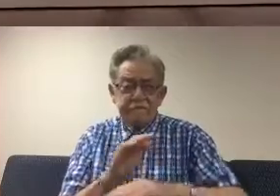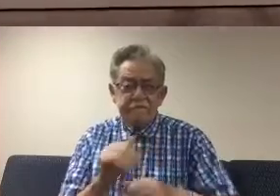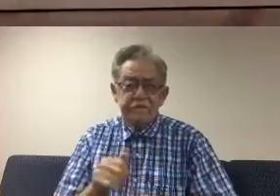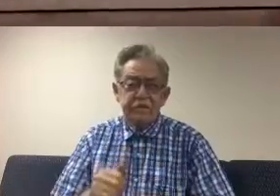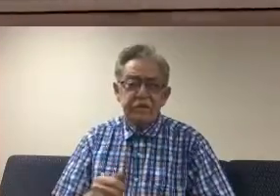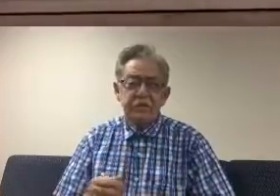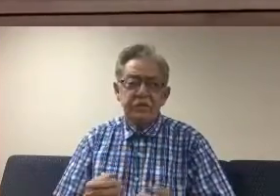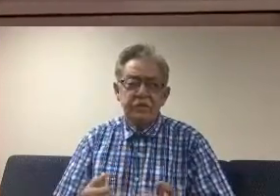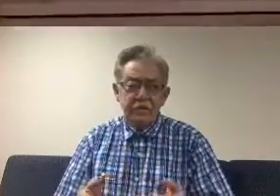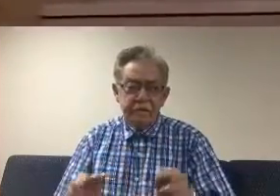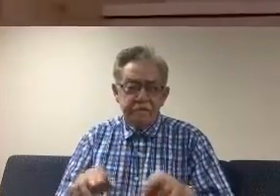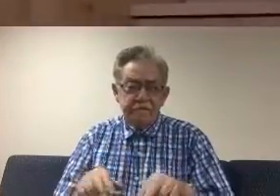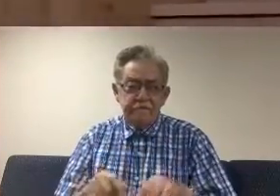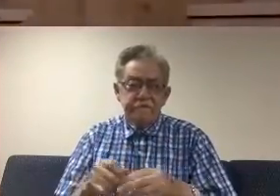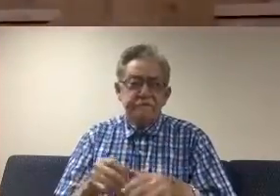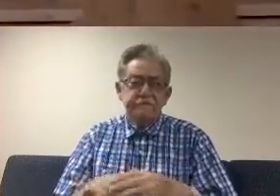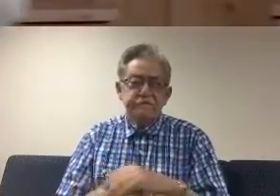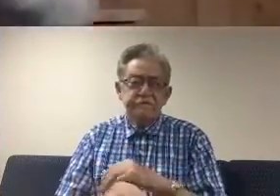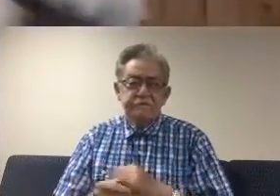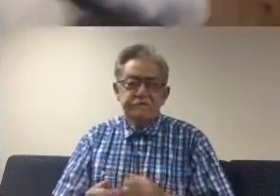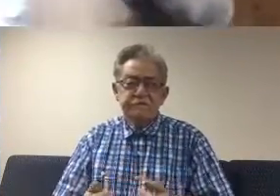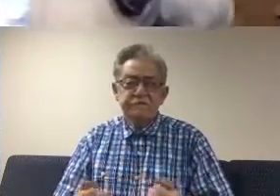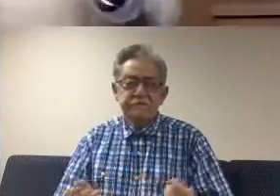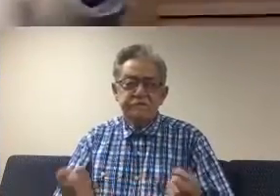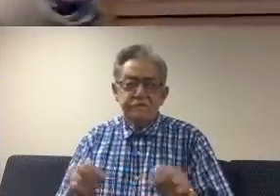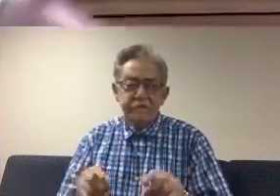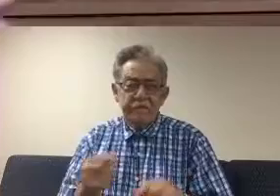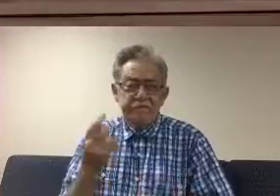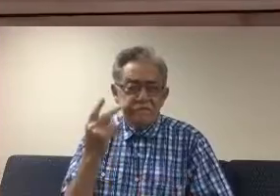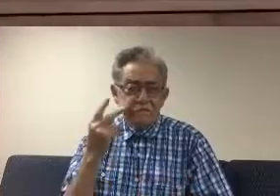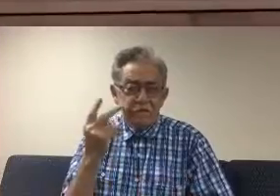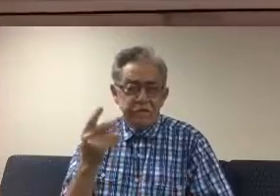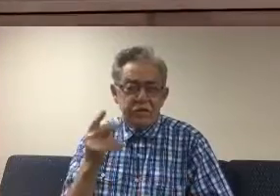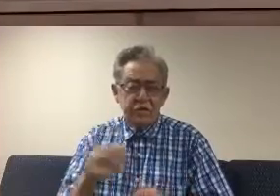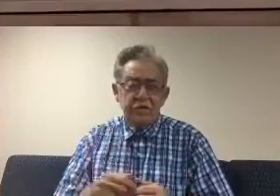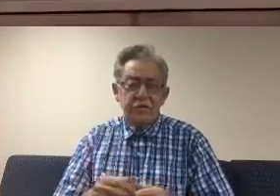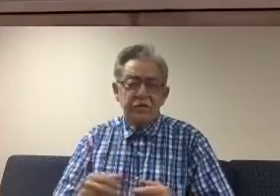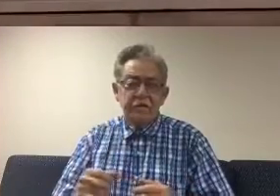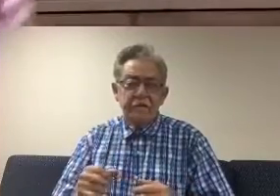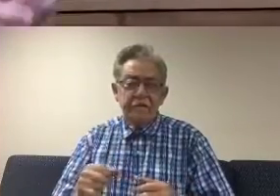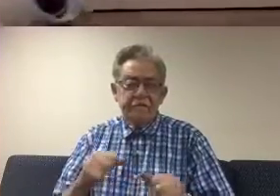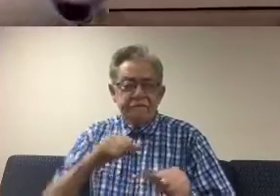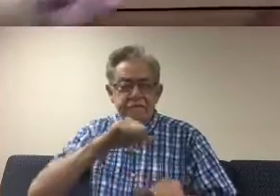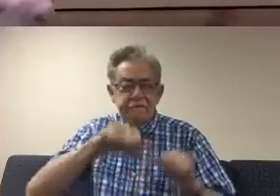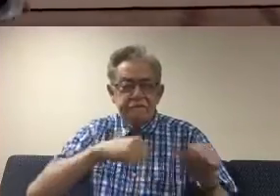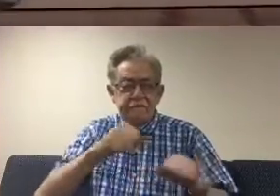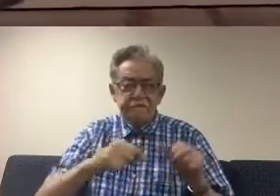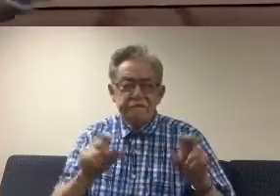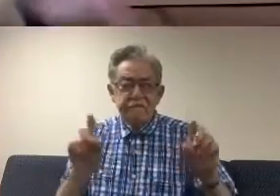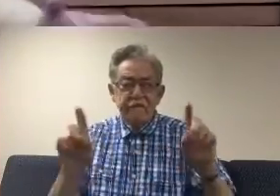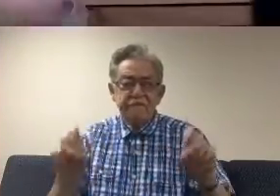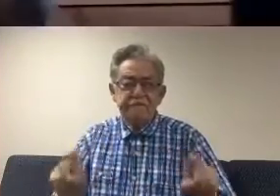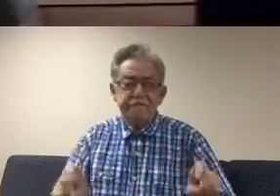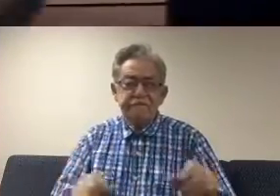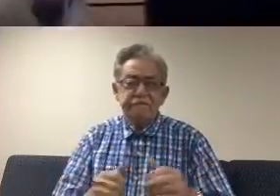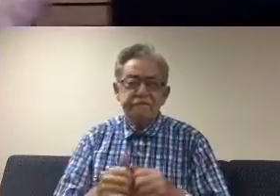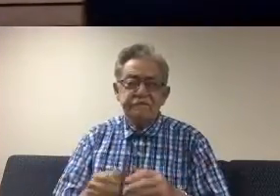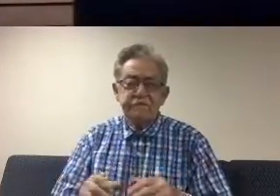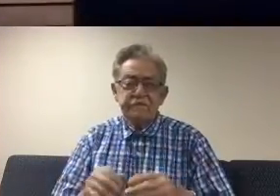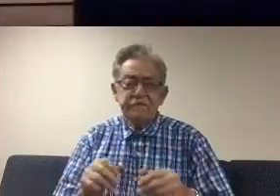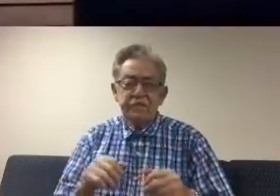reality that you see in the microscope, at the results of the scientific test, the realities that you